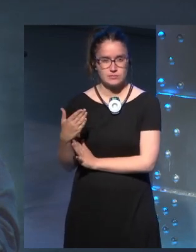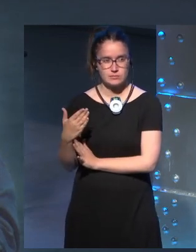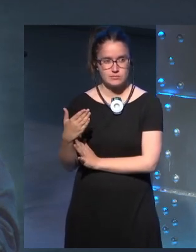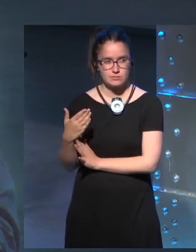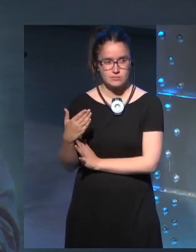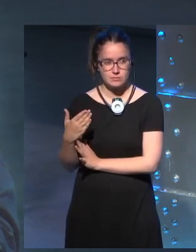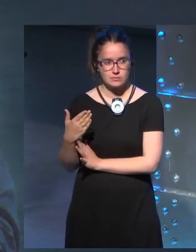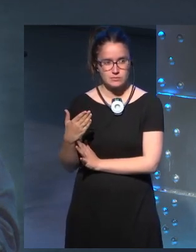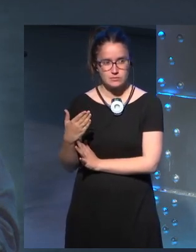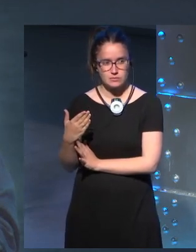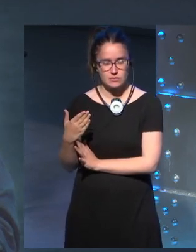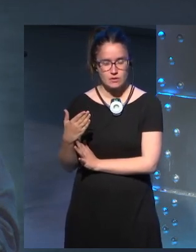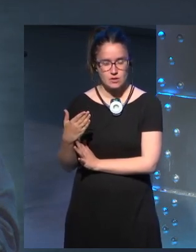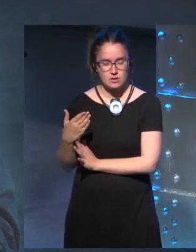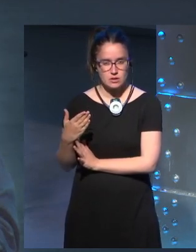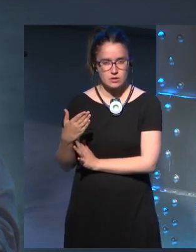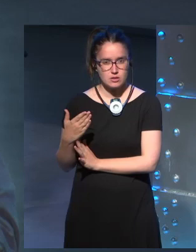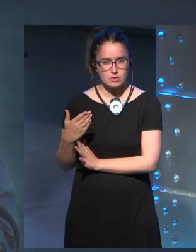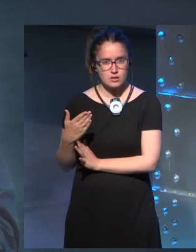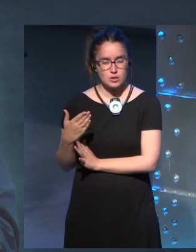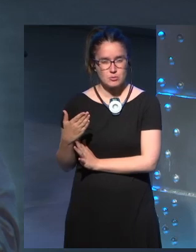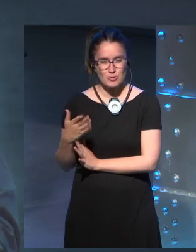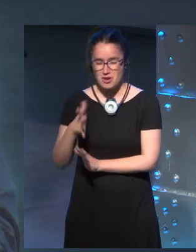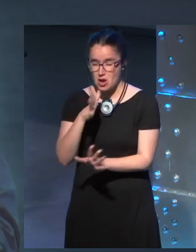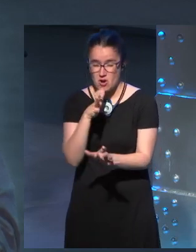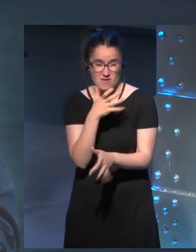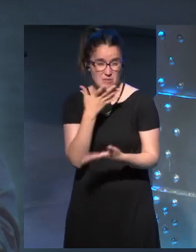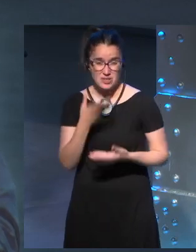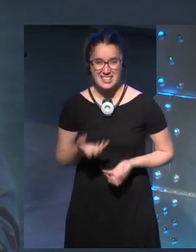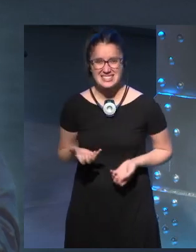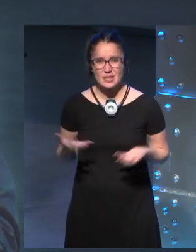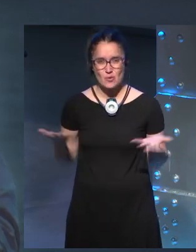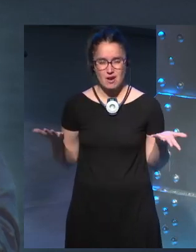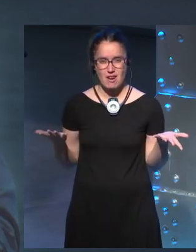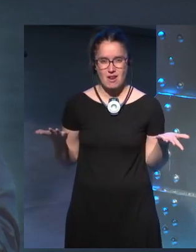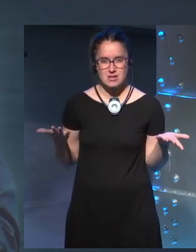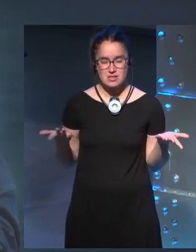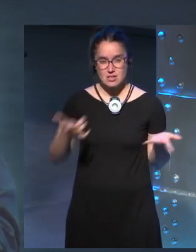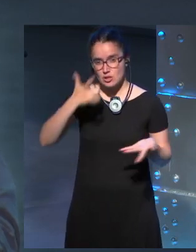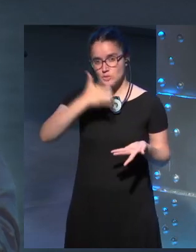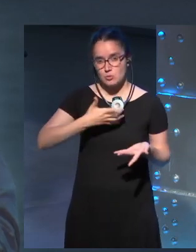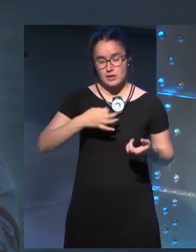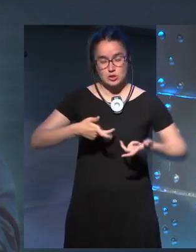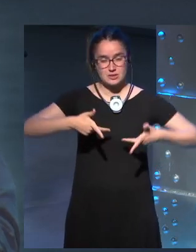this is what's pathetic and sad. I'll be sitting there at 7:30 in the morning